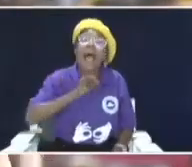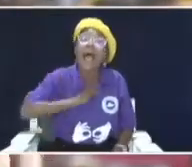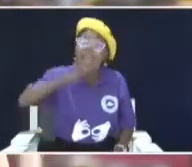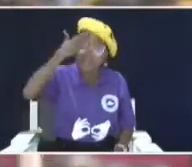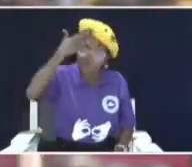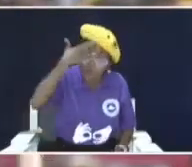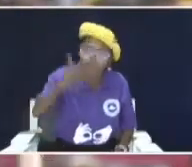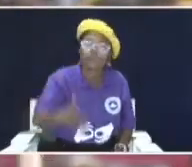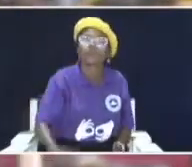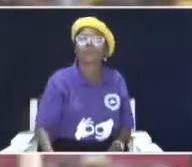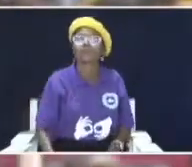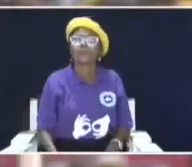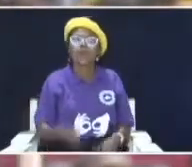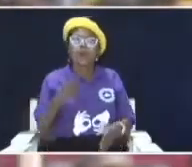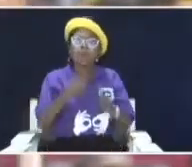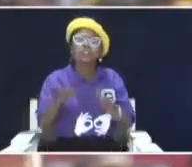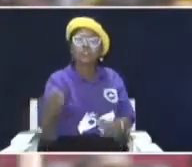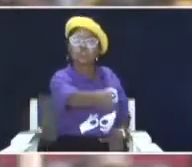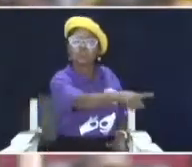know. But you,